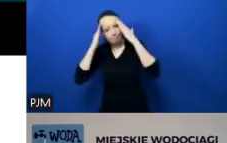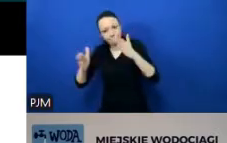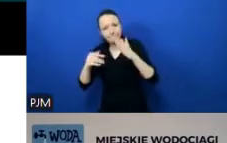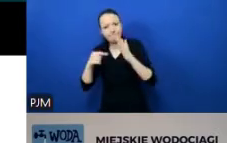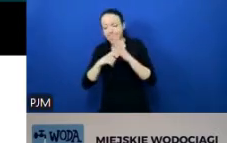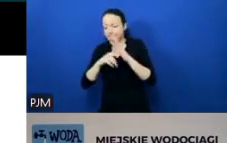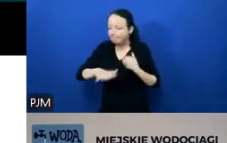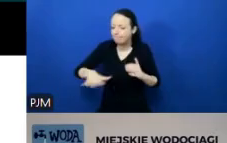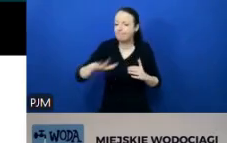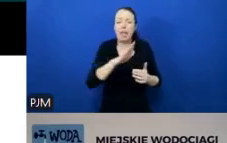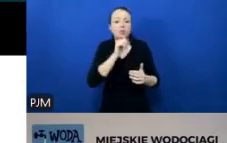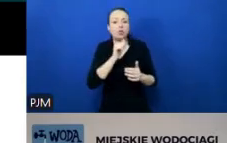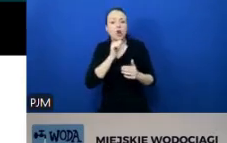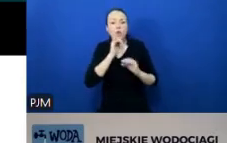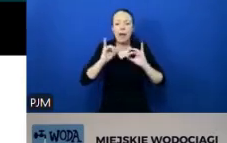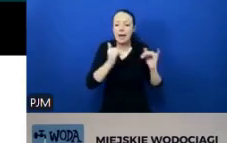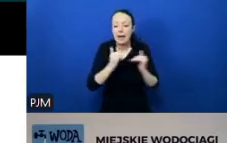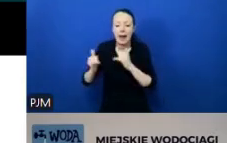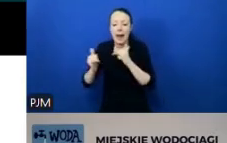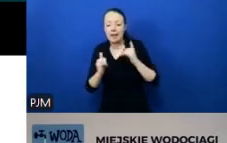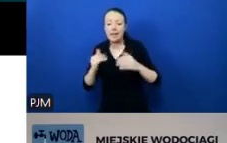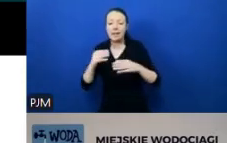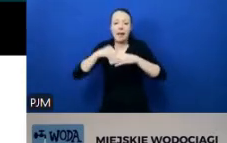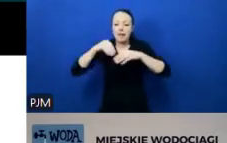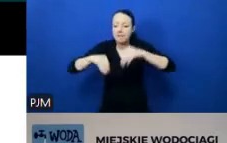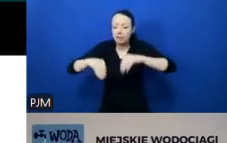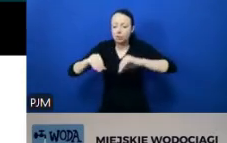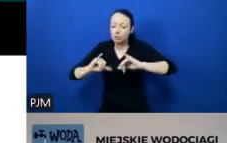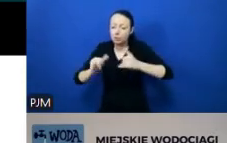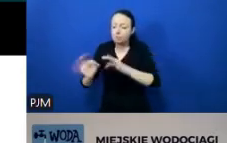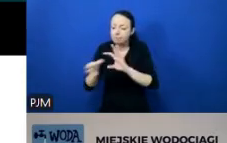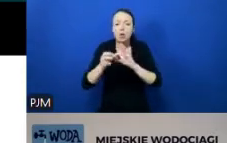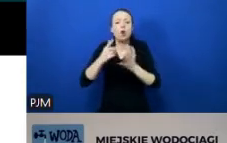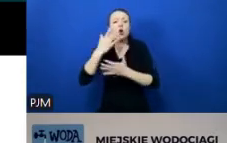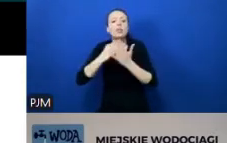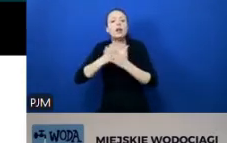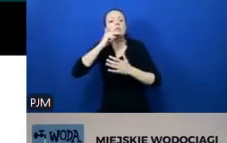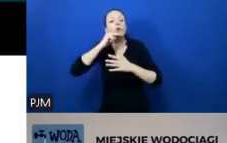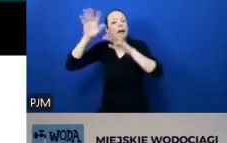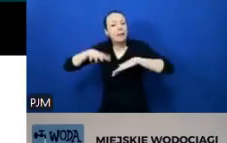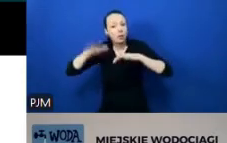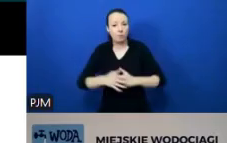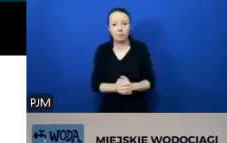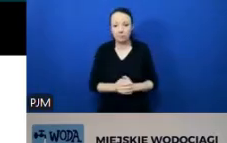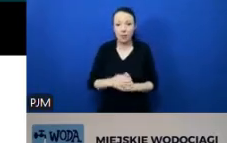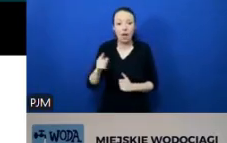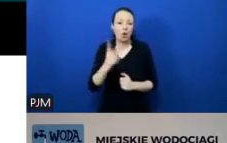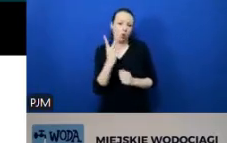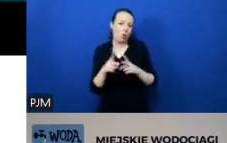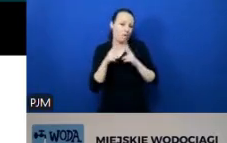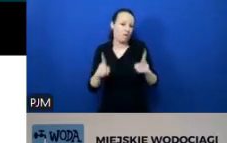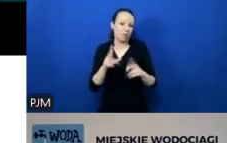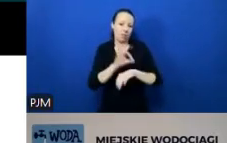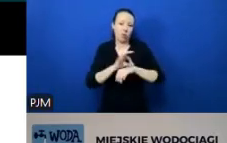focuses on broadly understood green infrastructure, management, use of rainwater, and the second